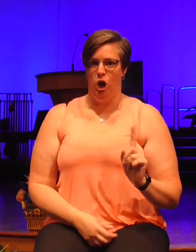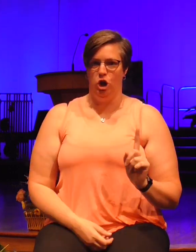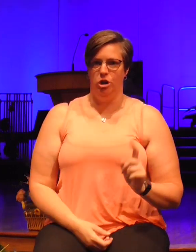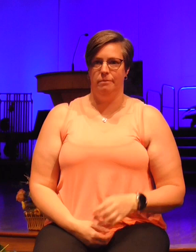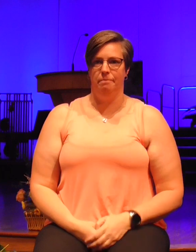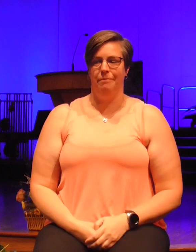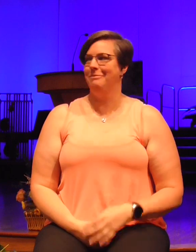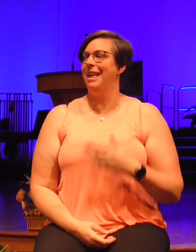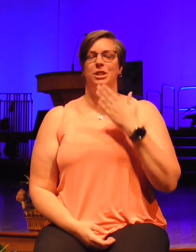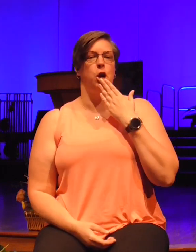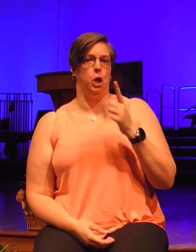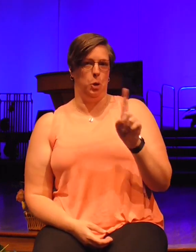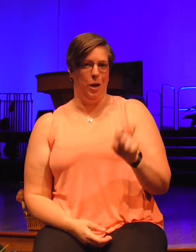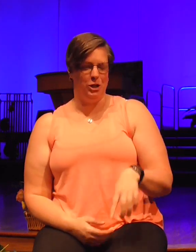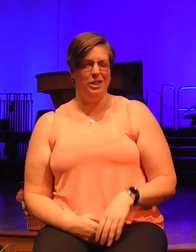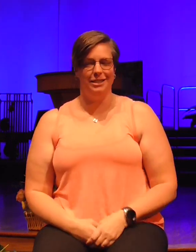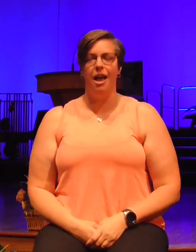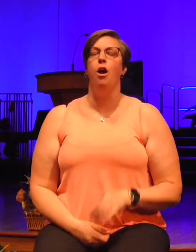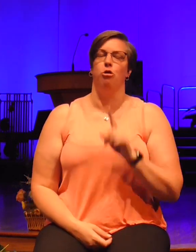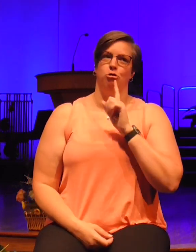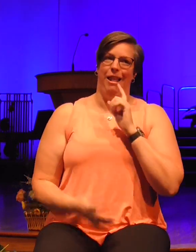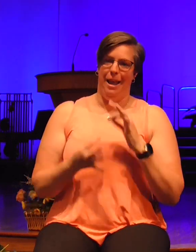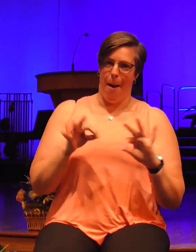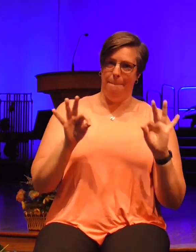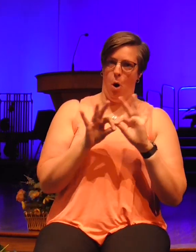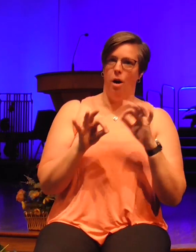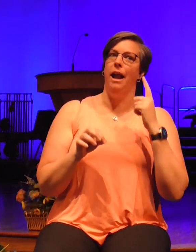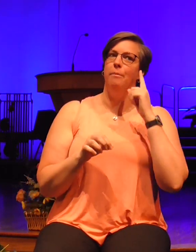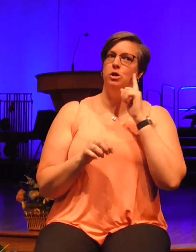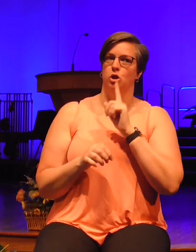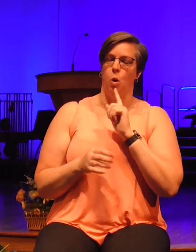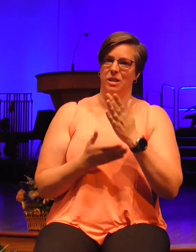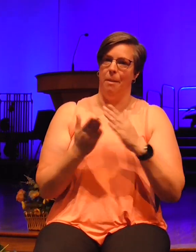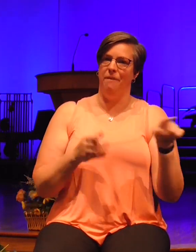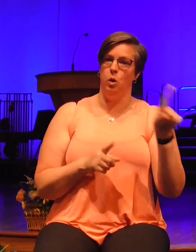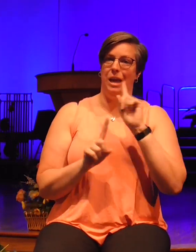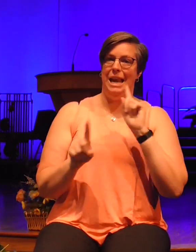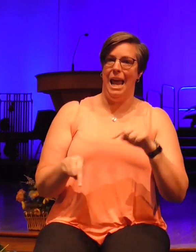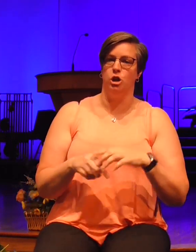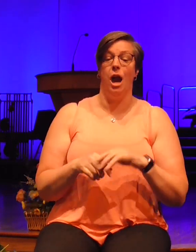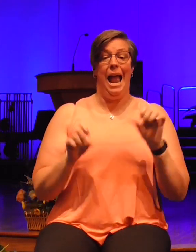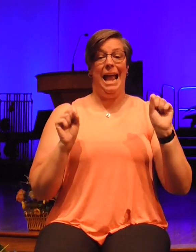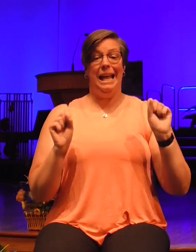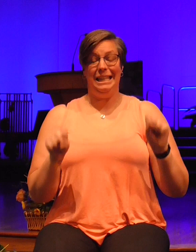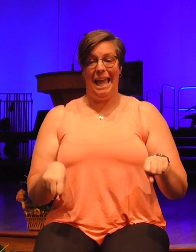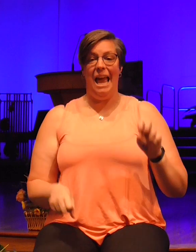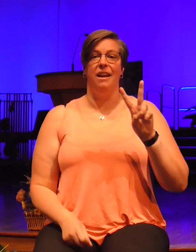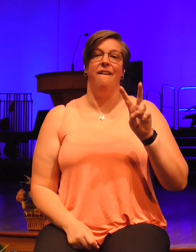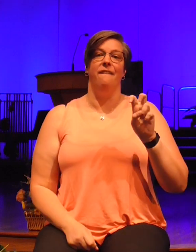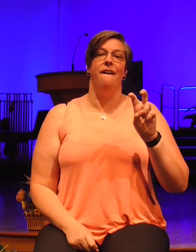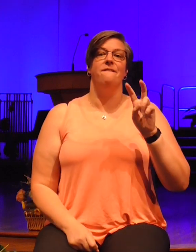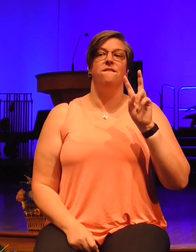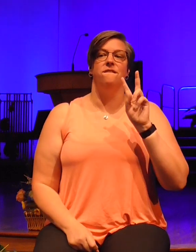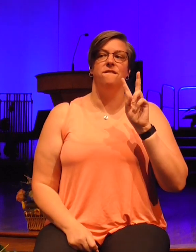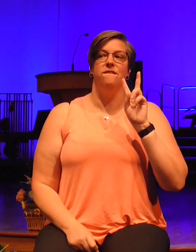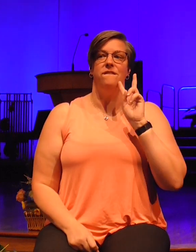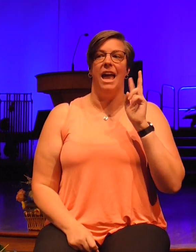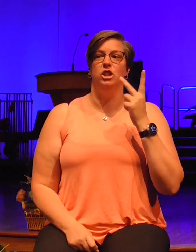Good questions. This is really important. I'm sure some of you can answer this for me. Can vegetarians eat animal